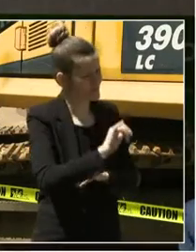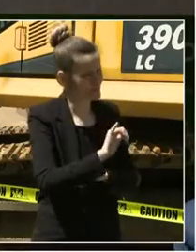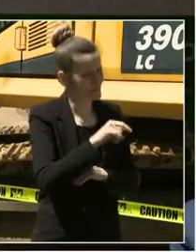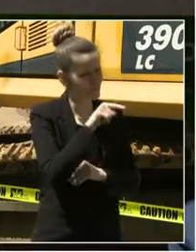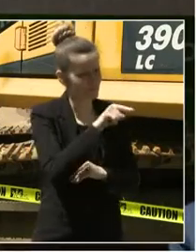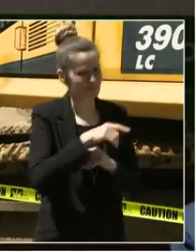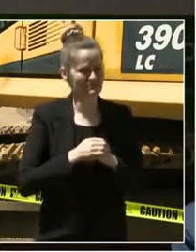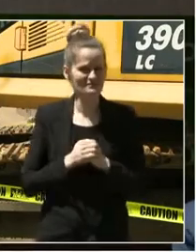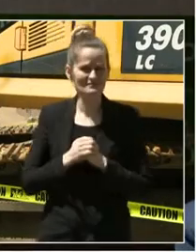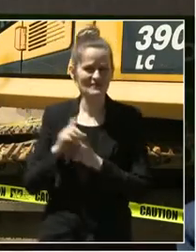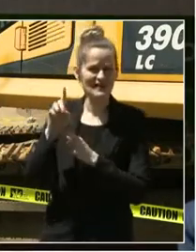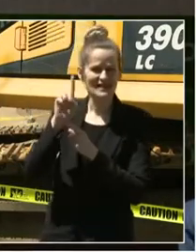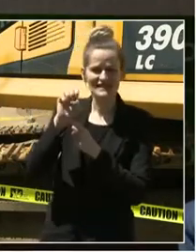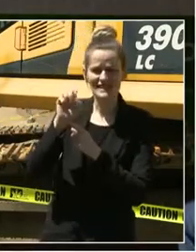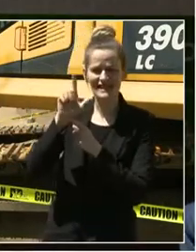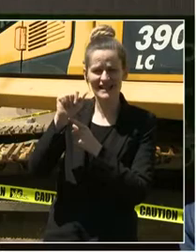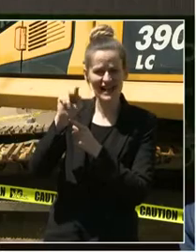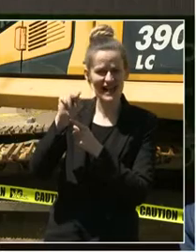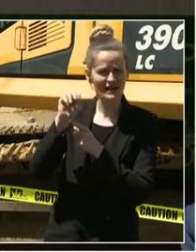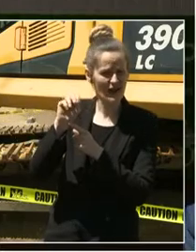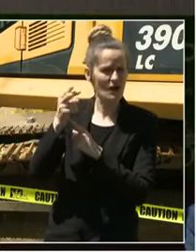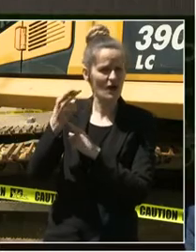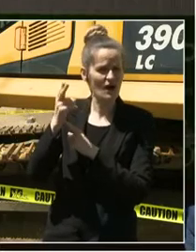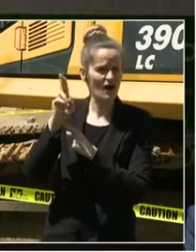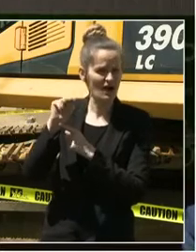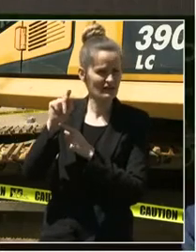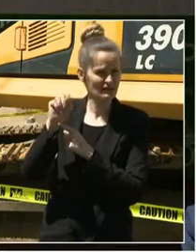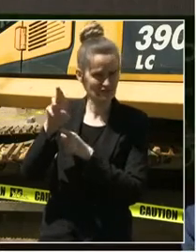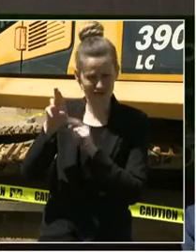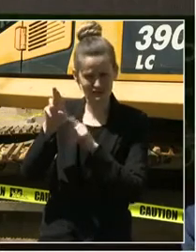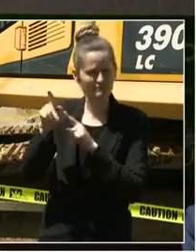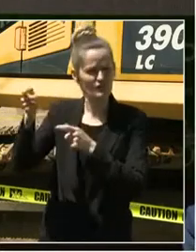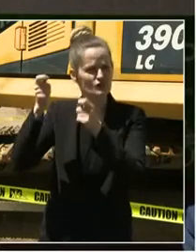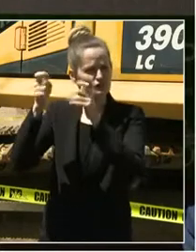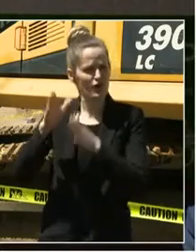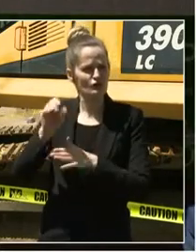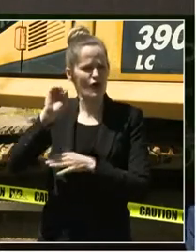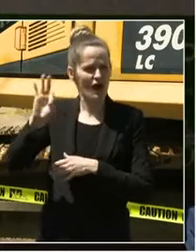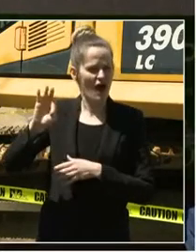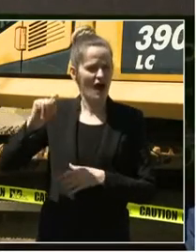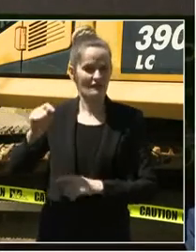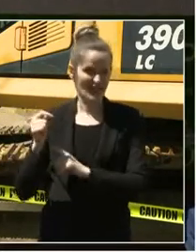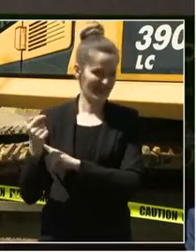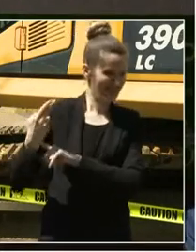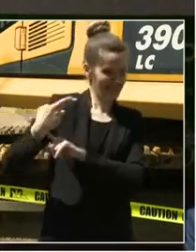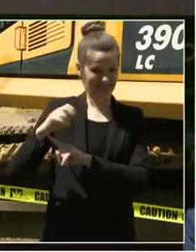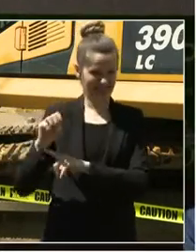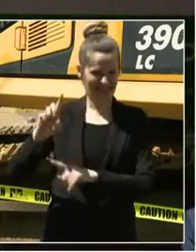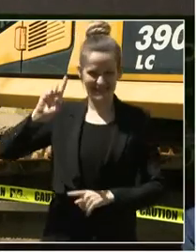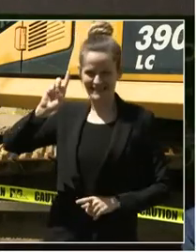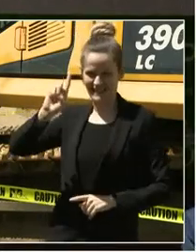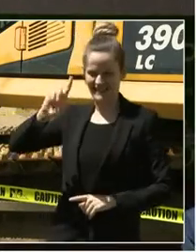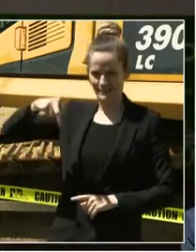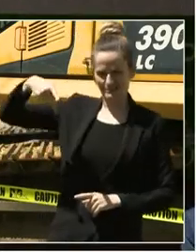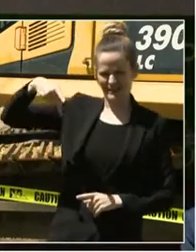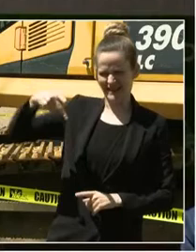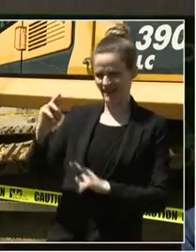Delano Hunter, who is the director of the DPR. Give him a big round of